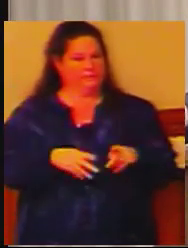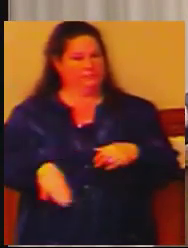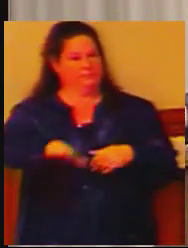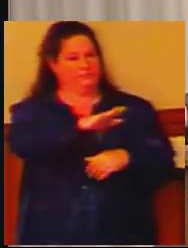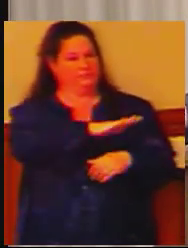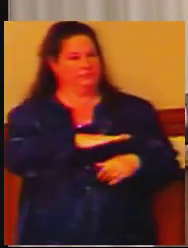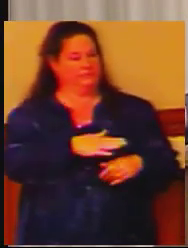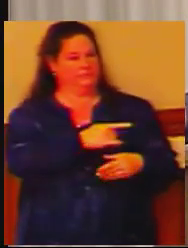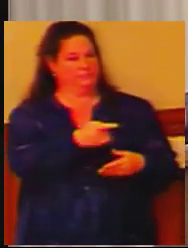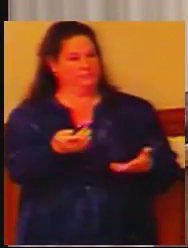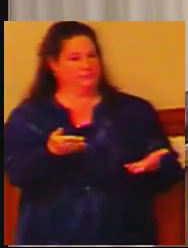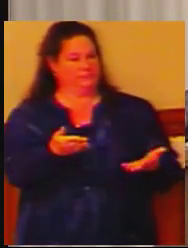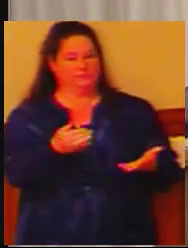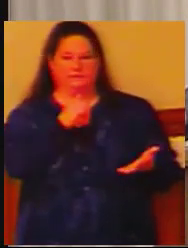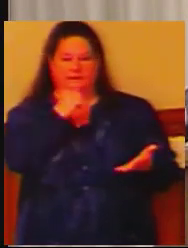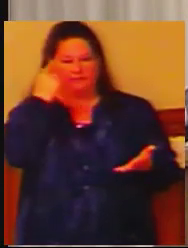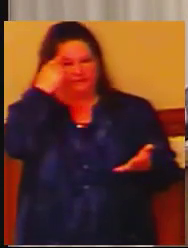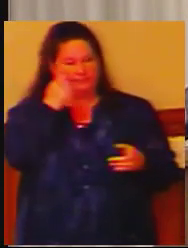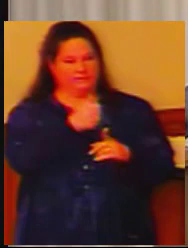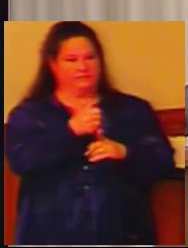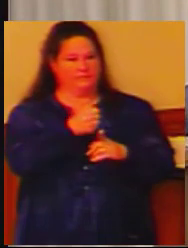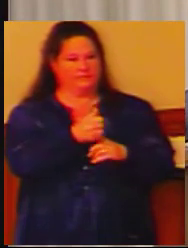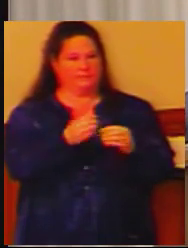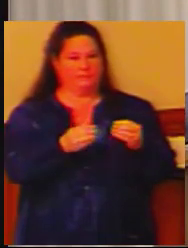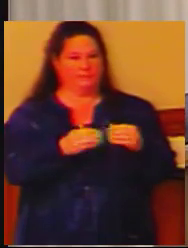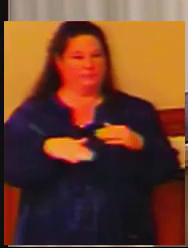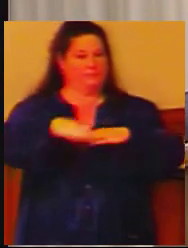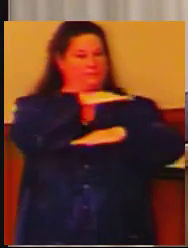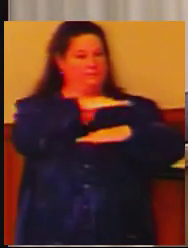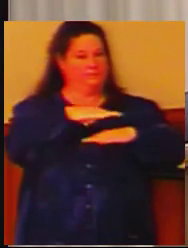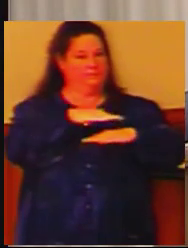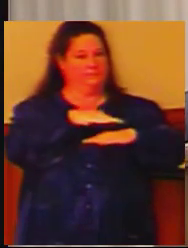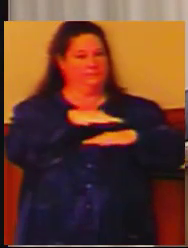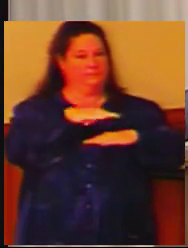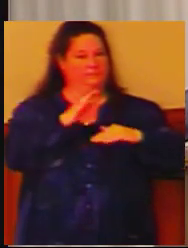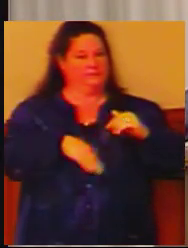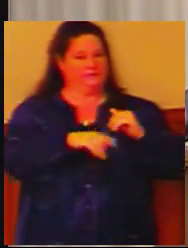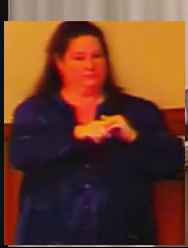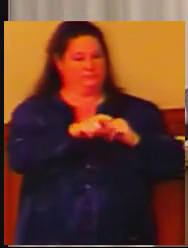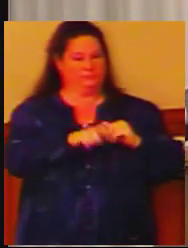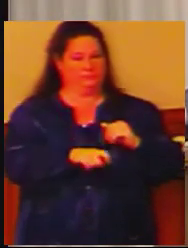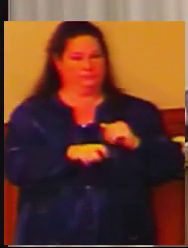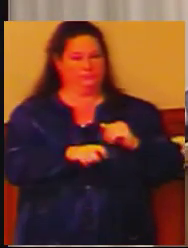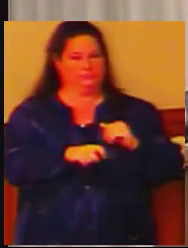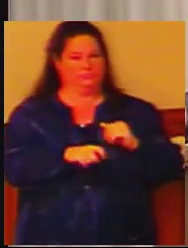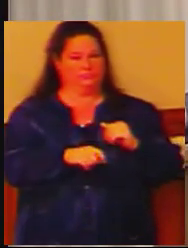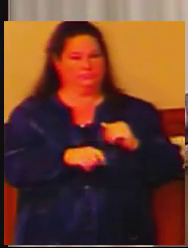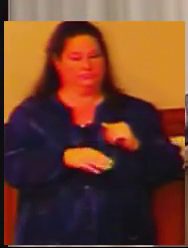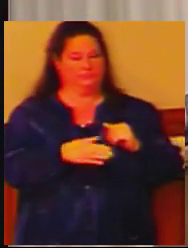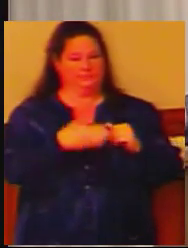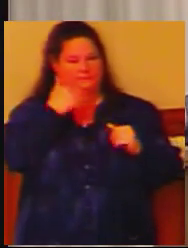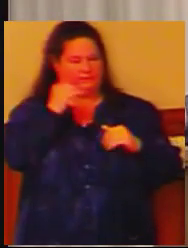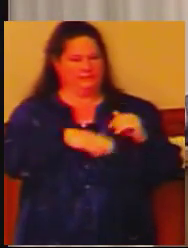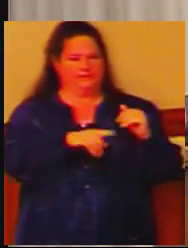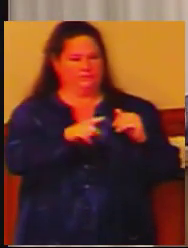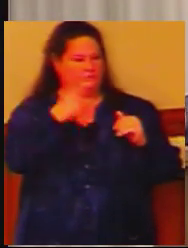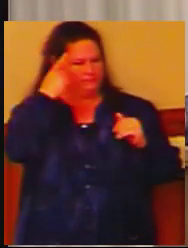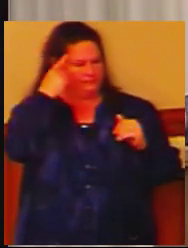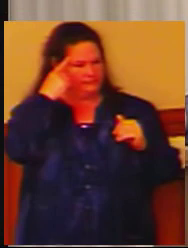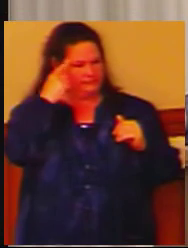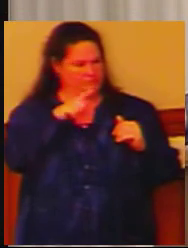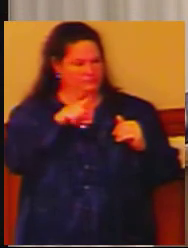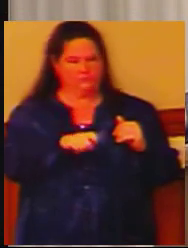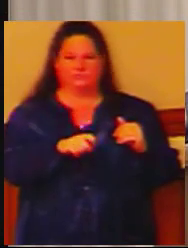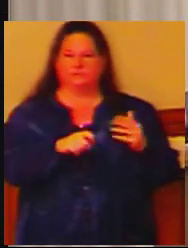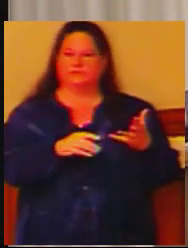you, not to think of himself more highly than he ought to think. That's a very strong